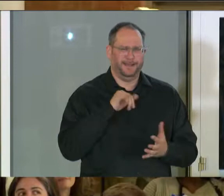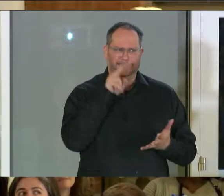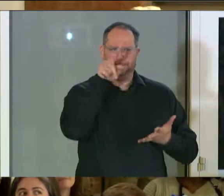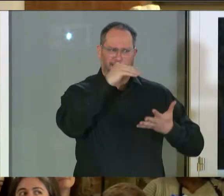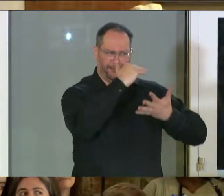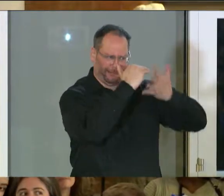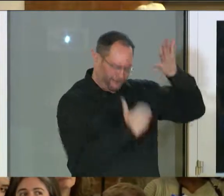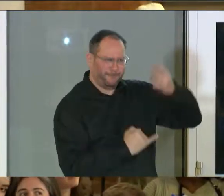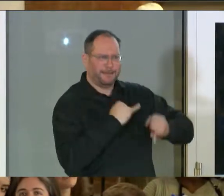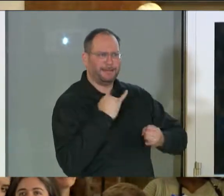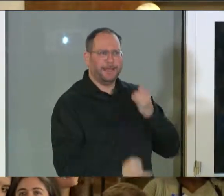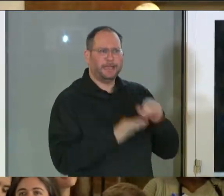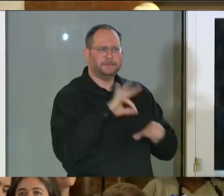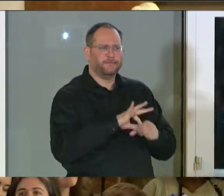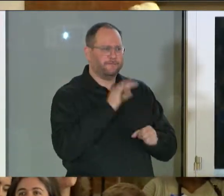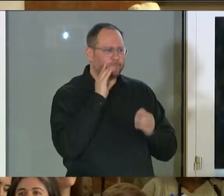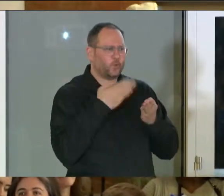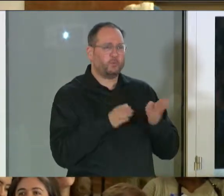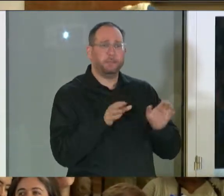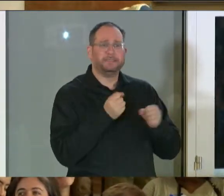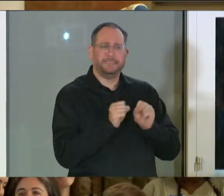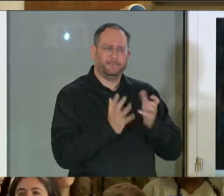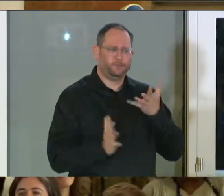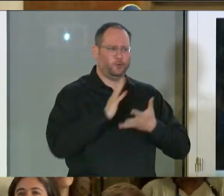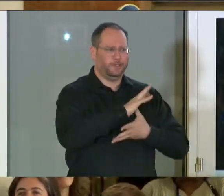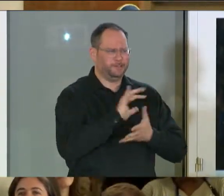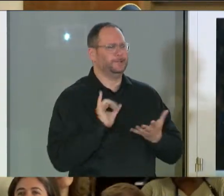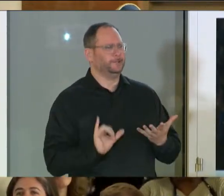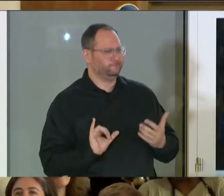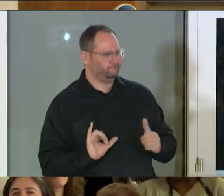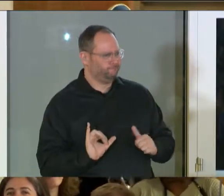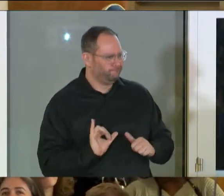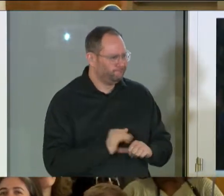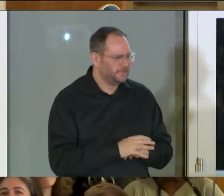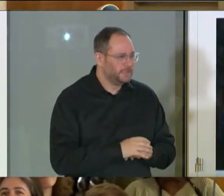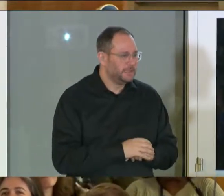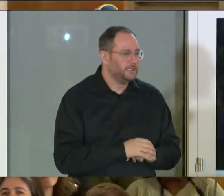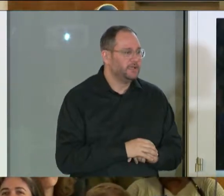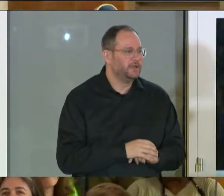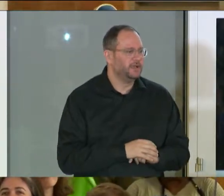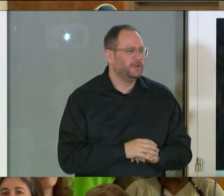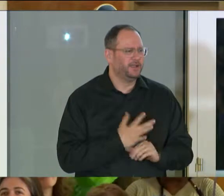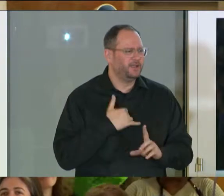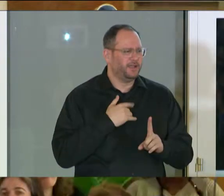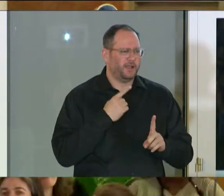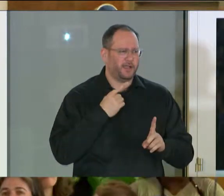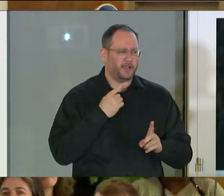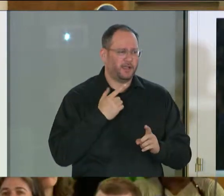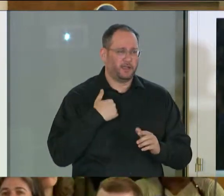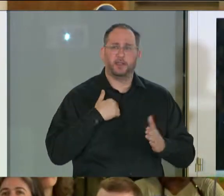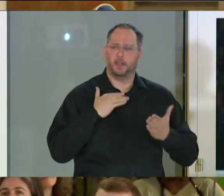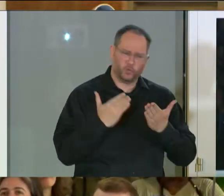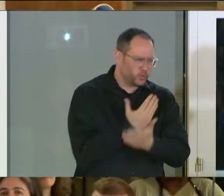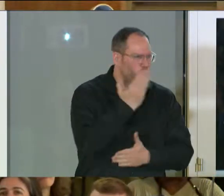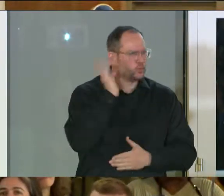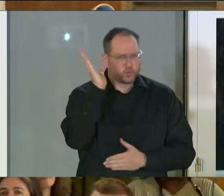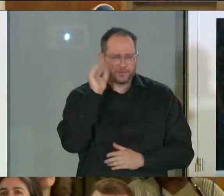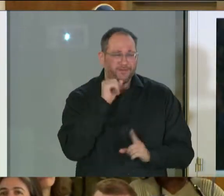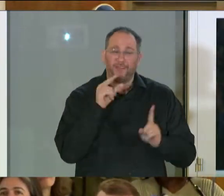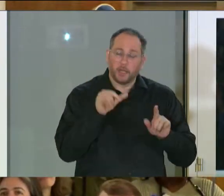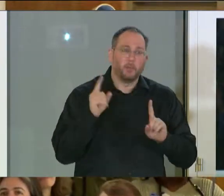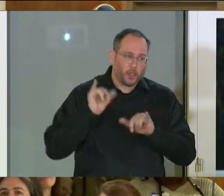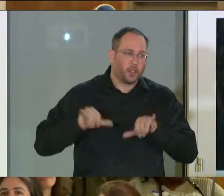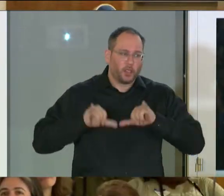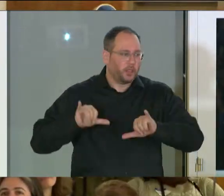talked, we sunk to last place. So I'm going to try something new now. So public safety, think of it two